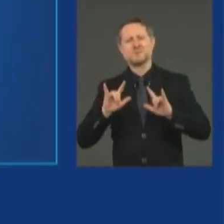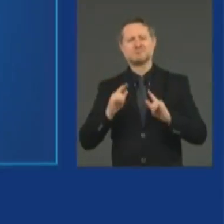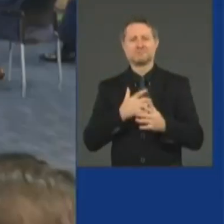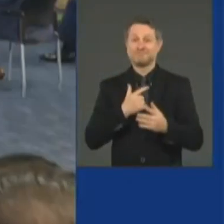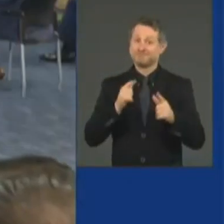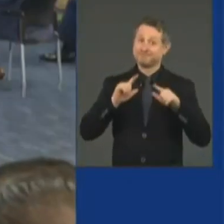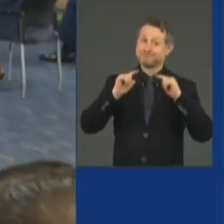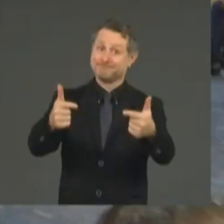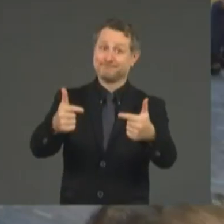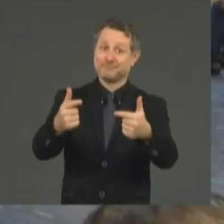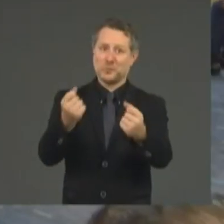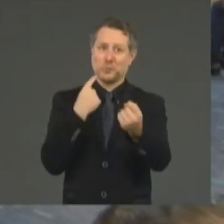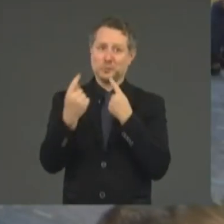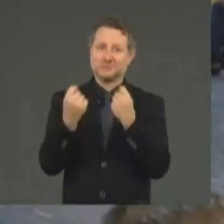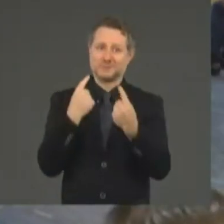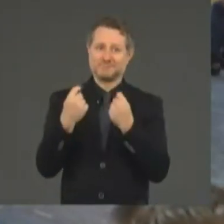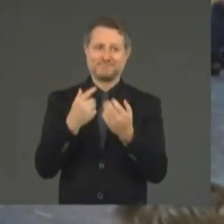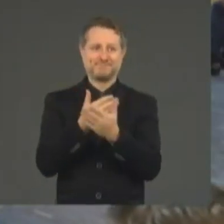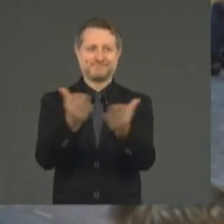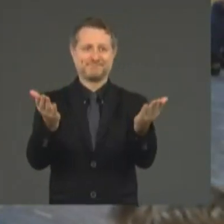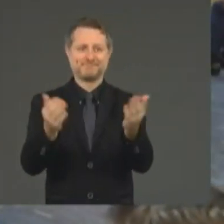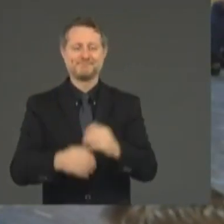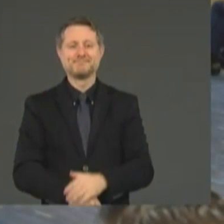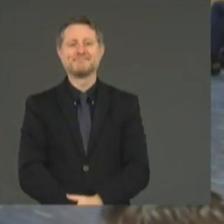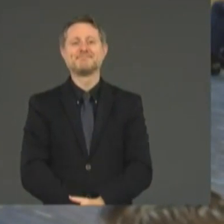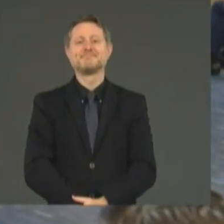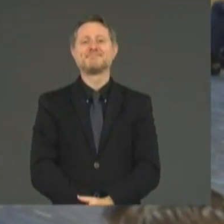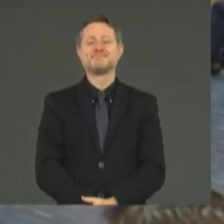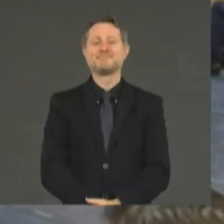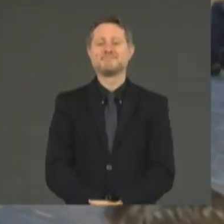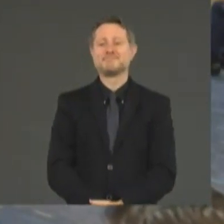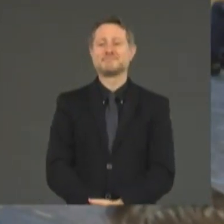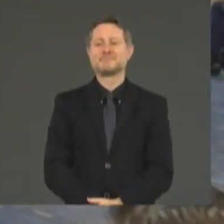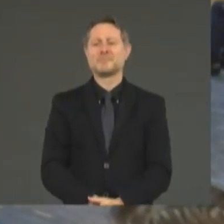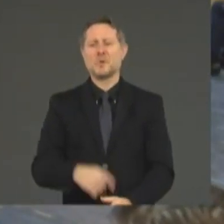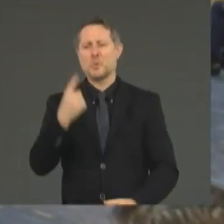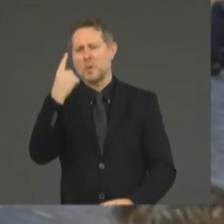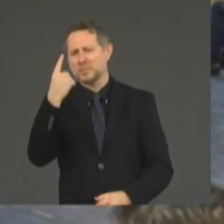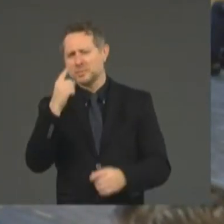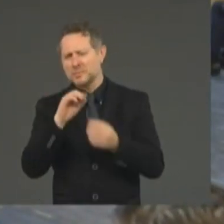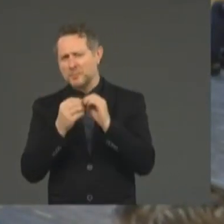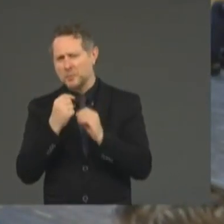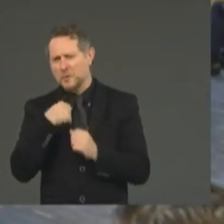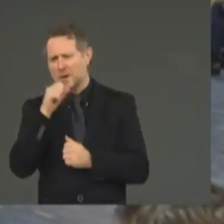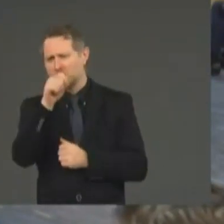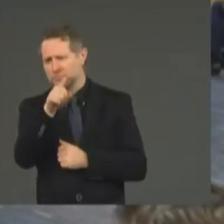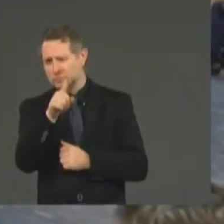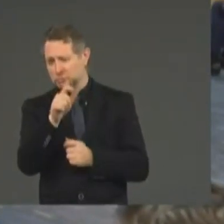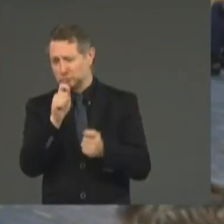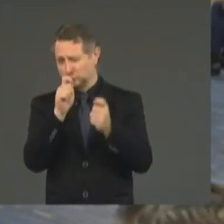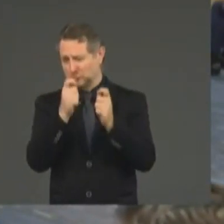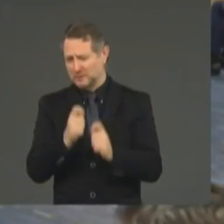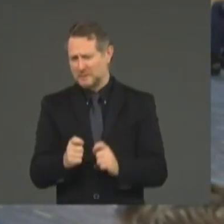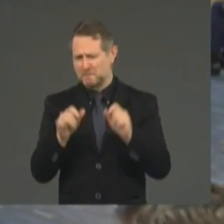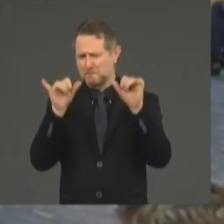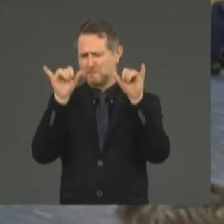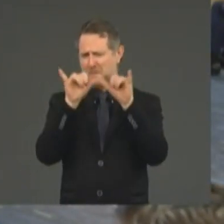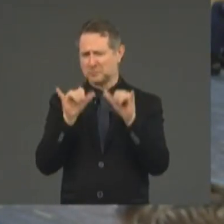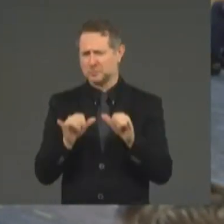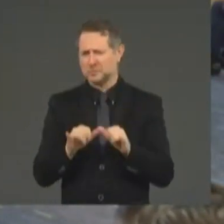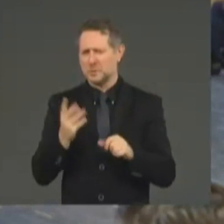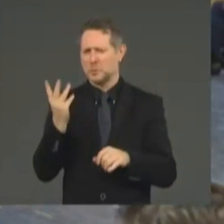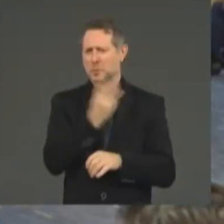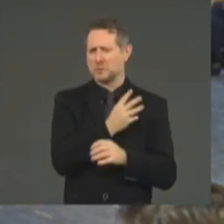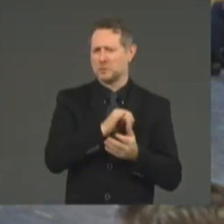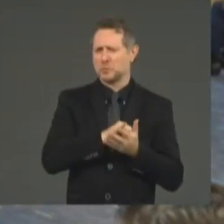it appears, if I understand the numbers right, that the state reset some of the metrics to make Western New York eligible to reopen. That's the